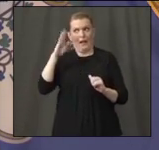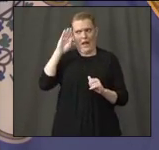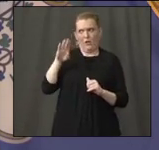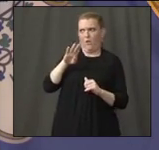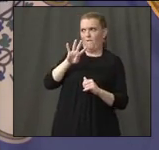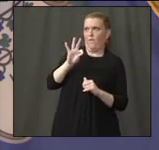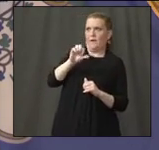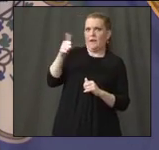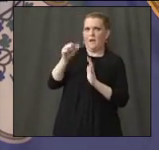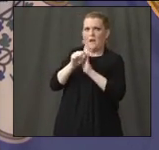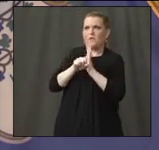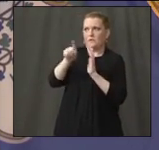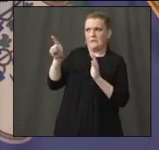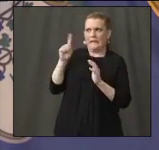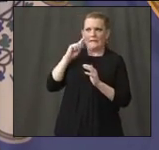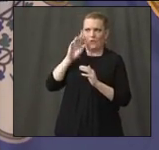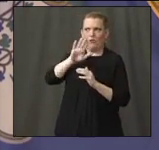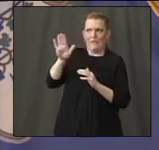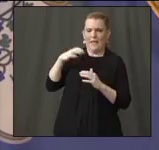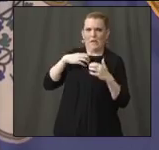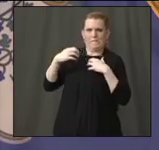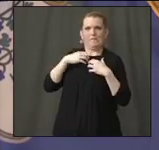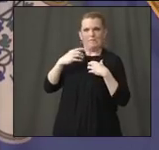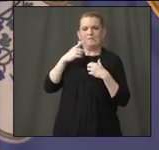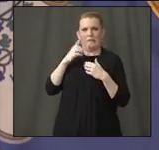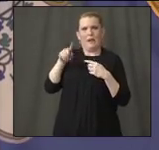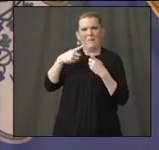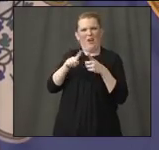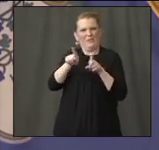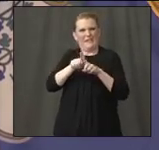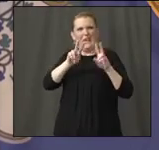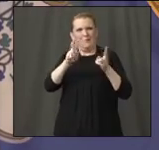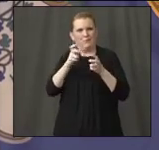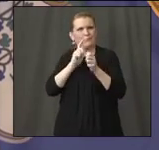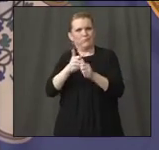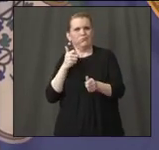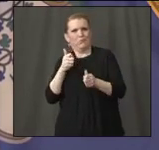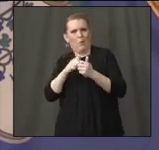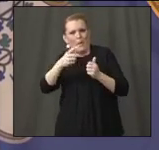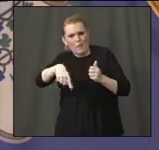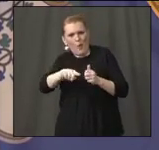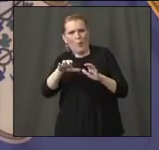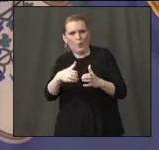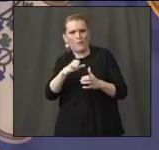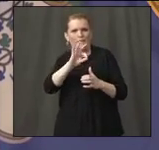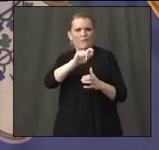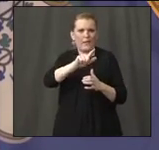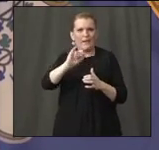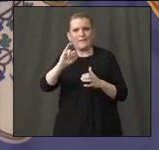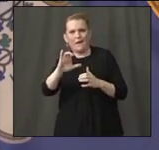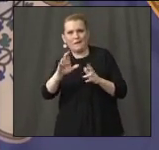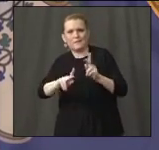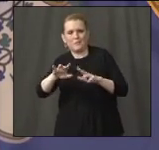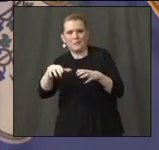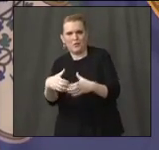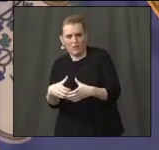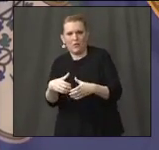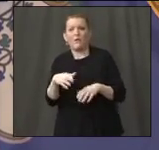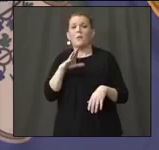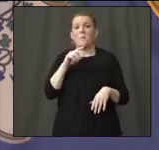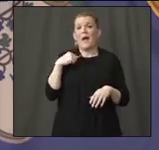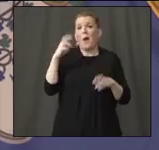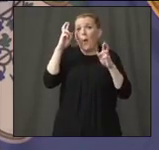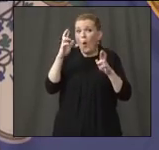federal government, and I believe the Current is hopeful we'll have some solution on that in the next 2 weeks, retroactive from the time you